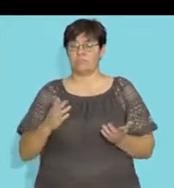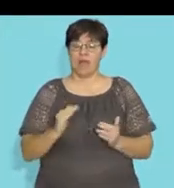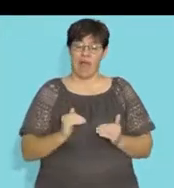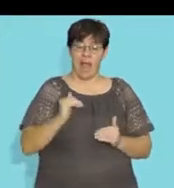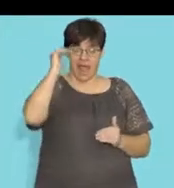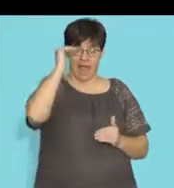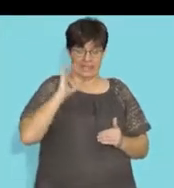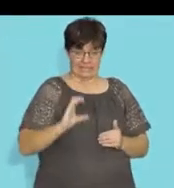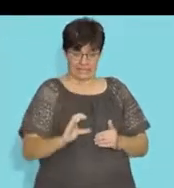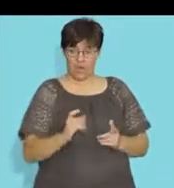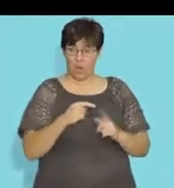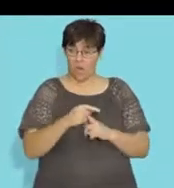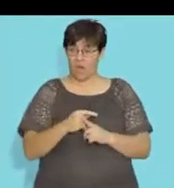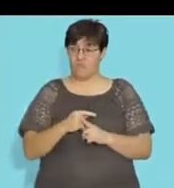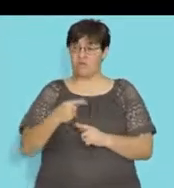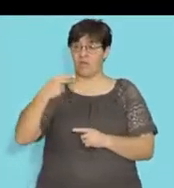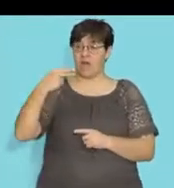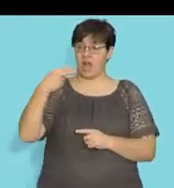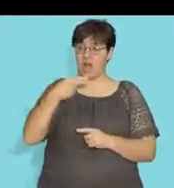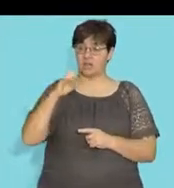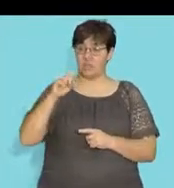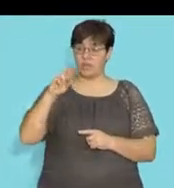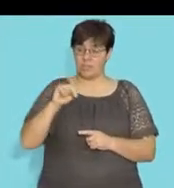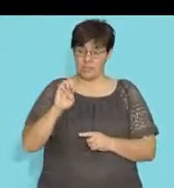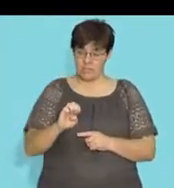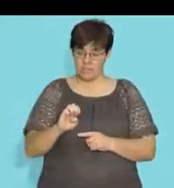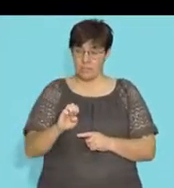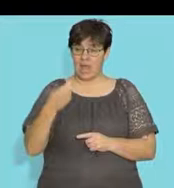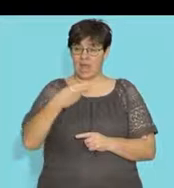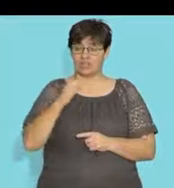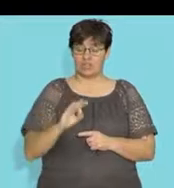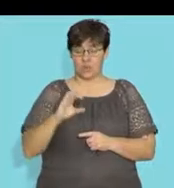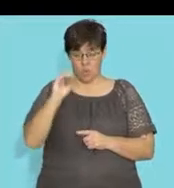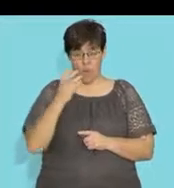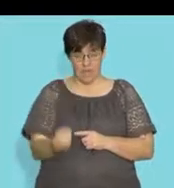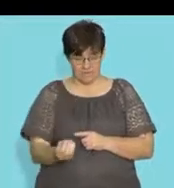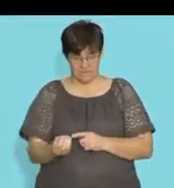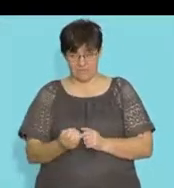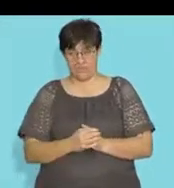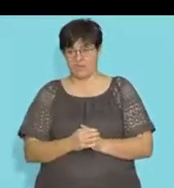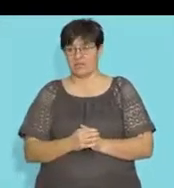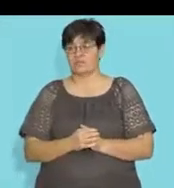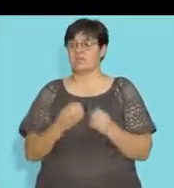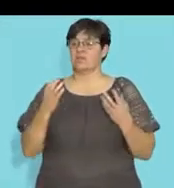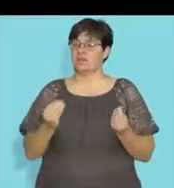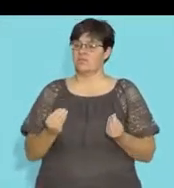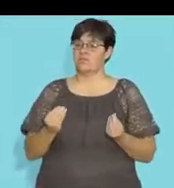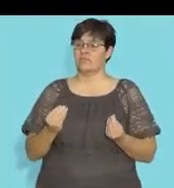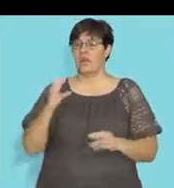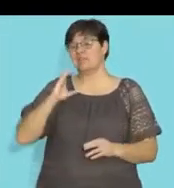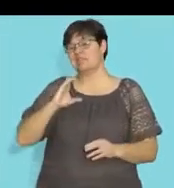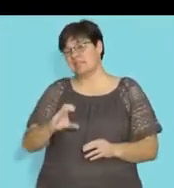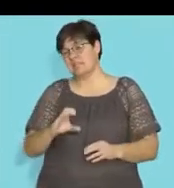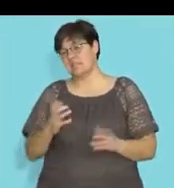High concentration of hydronium ions mean that for a strong acid, you will have your concentration of